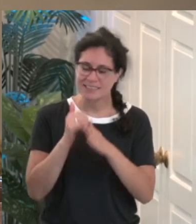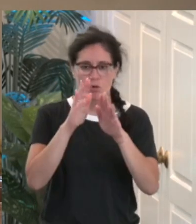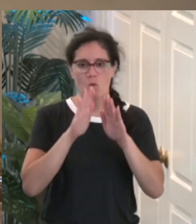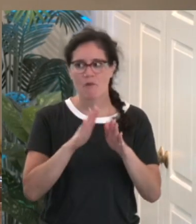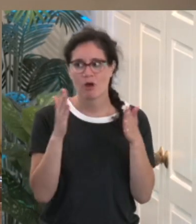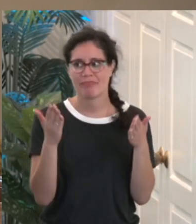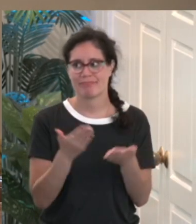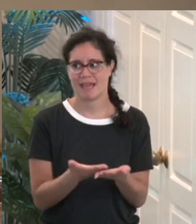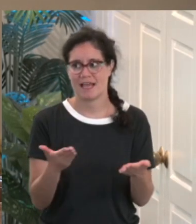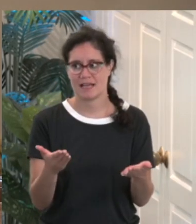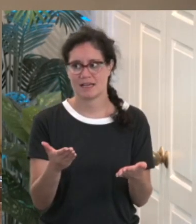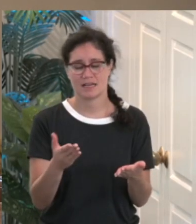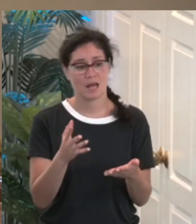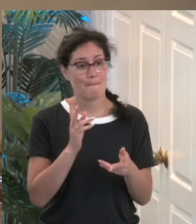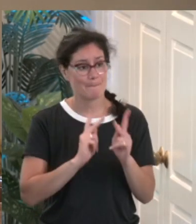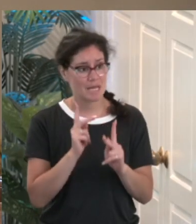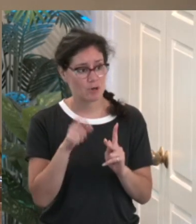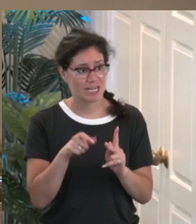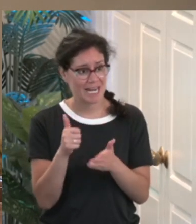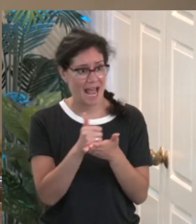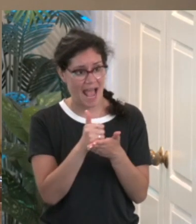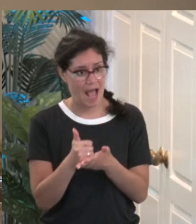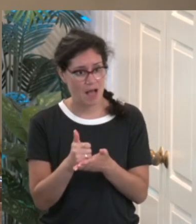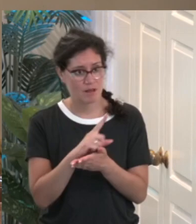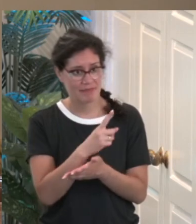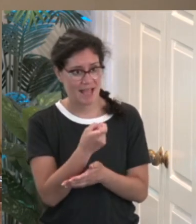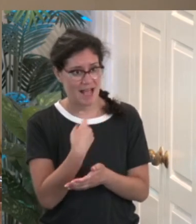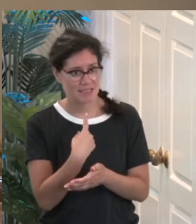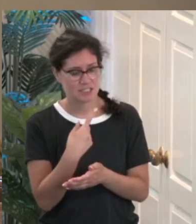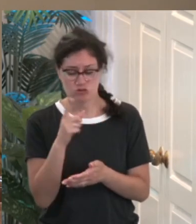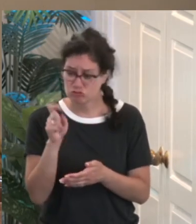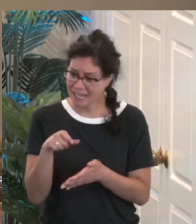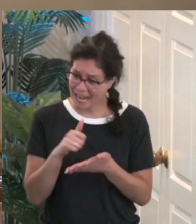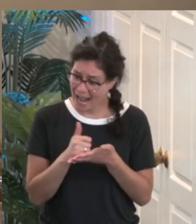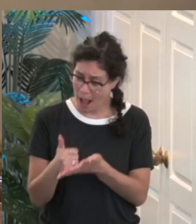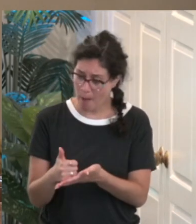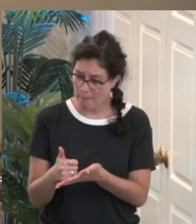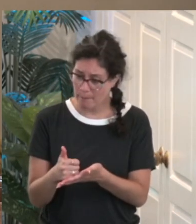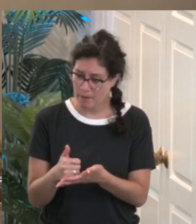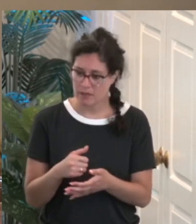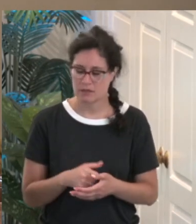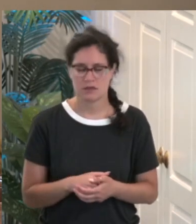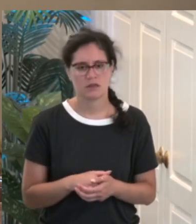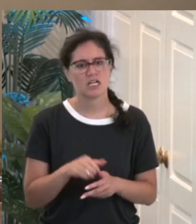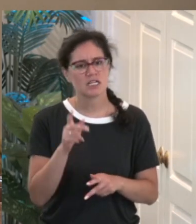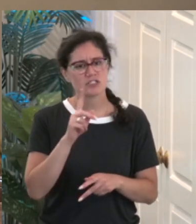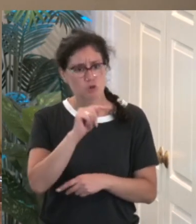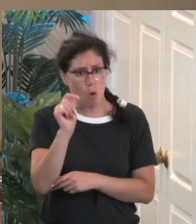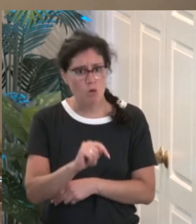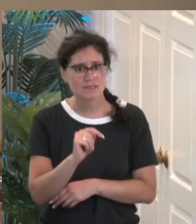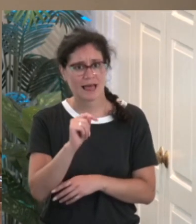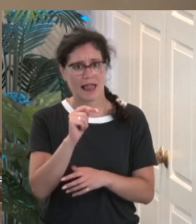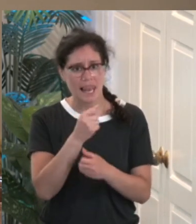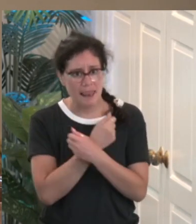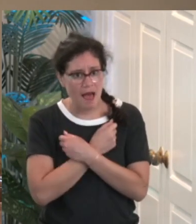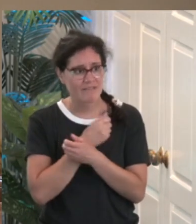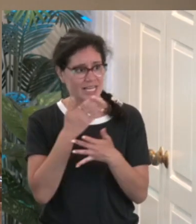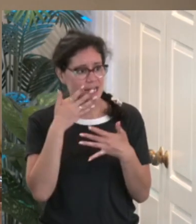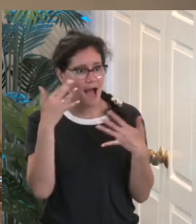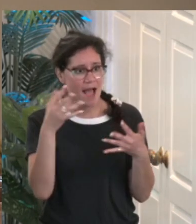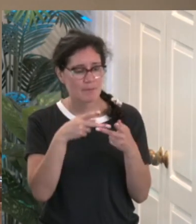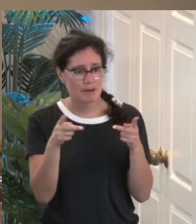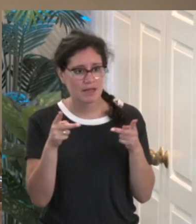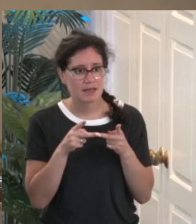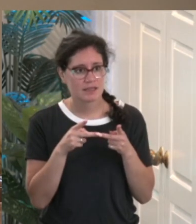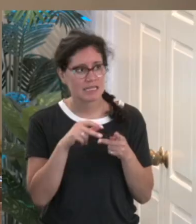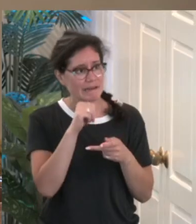folks ask whether I need it or not. They ask, do you need any help? Because Tulsa is a loving kind of place. So I usually say,